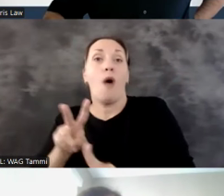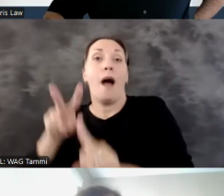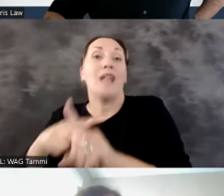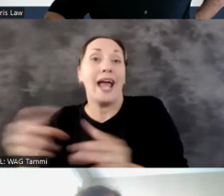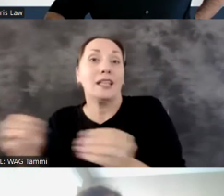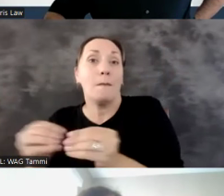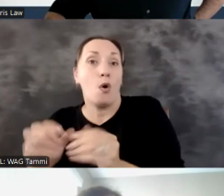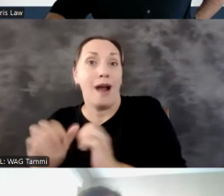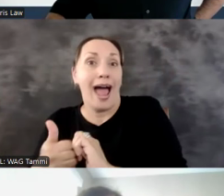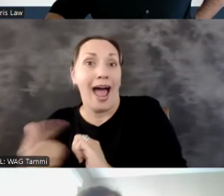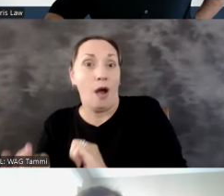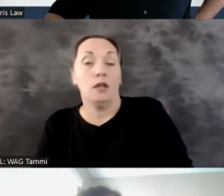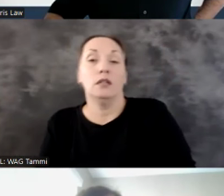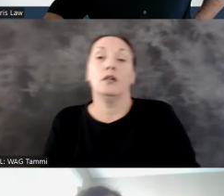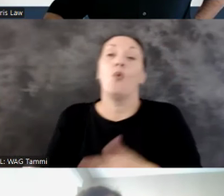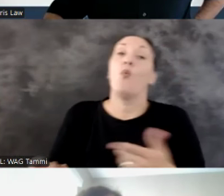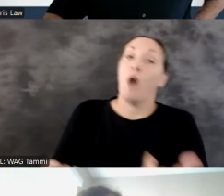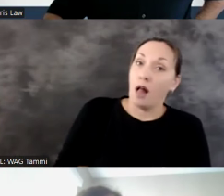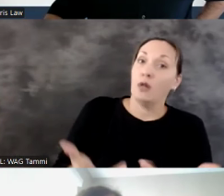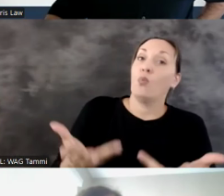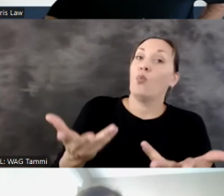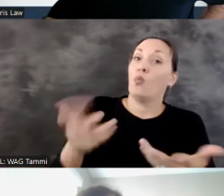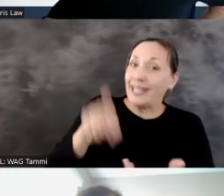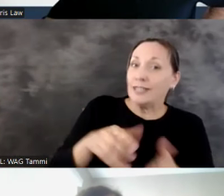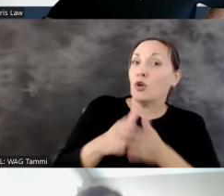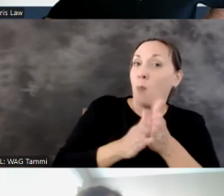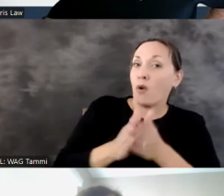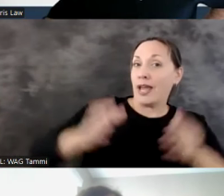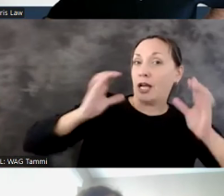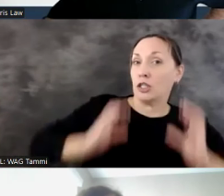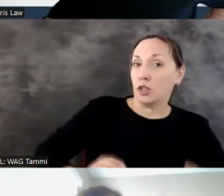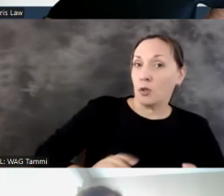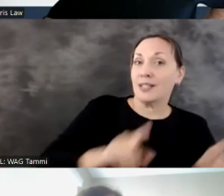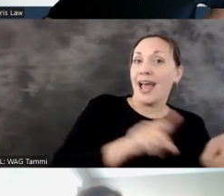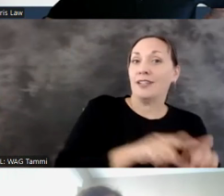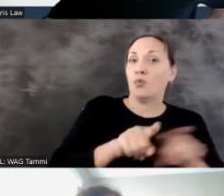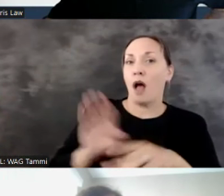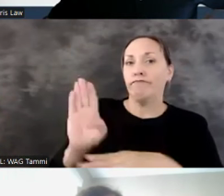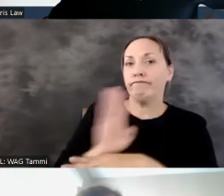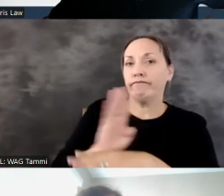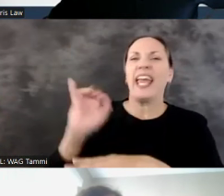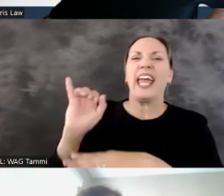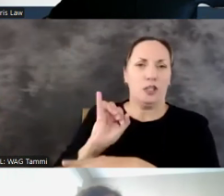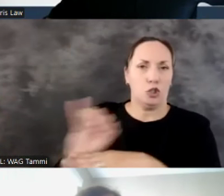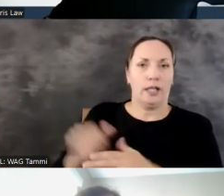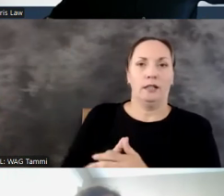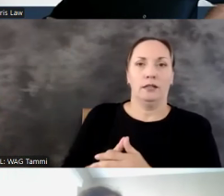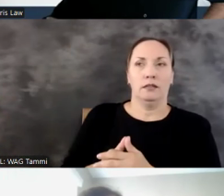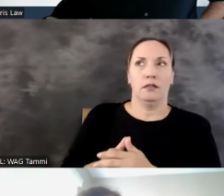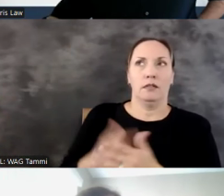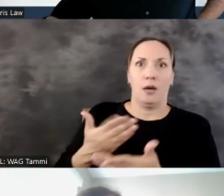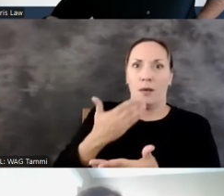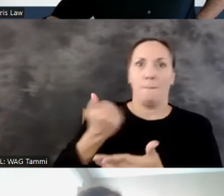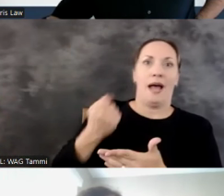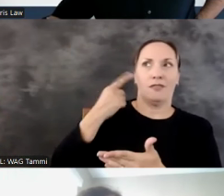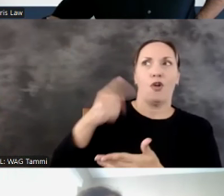Yes, we need to motivate both consumers and industry that it's in their best interest that these